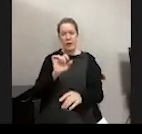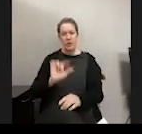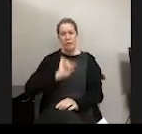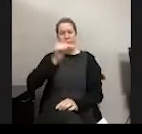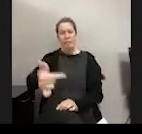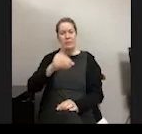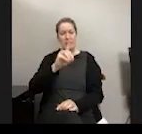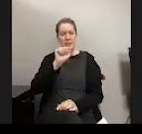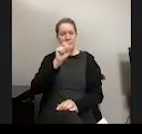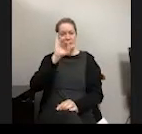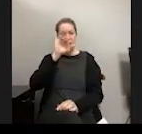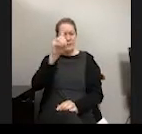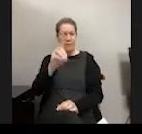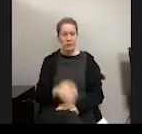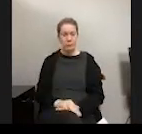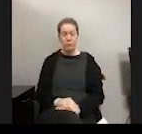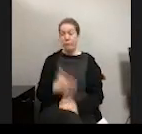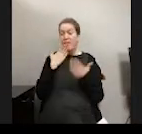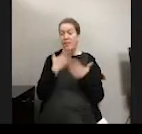Yeah, thanks so much, guys.